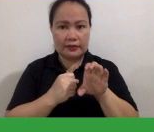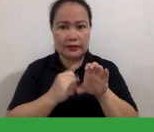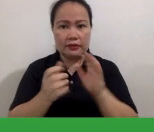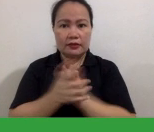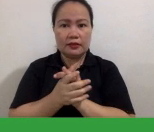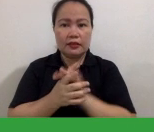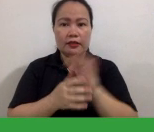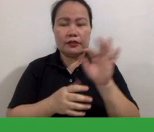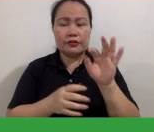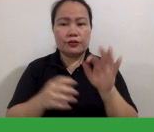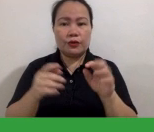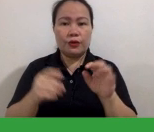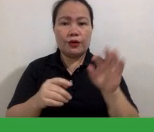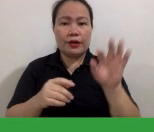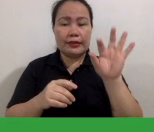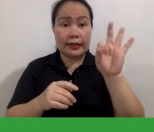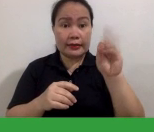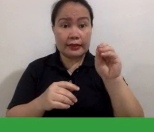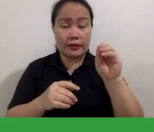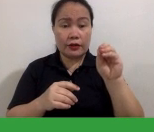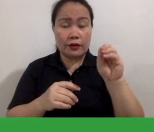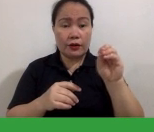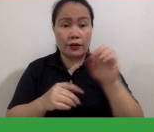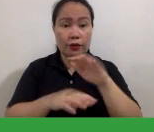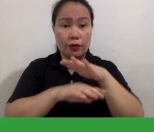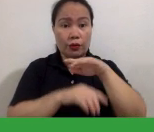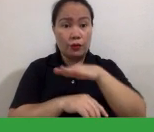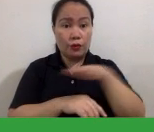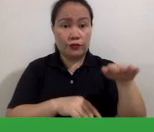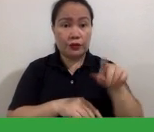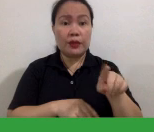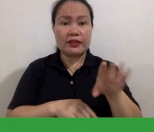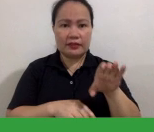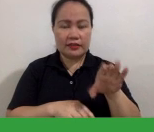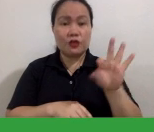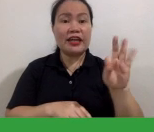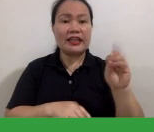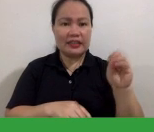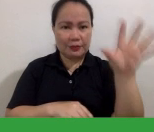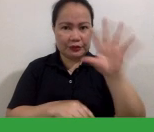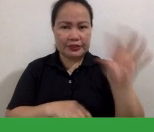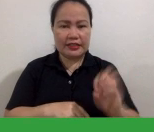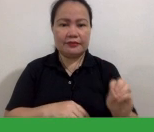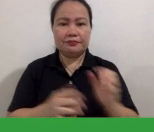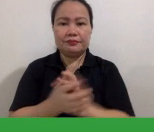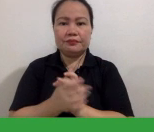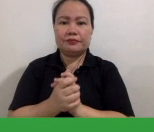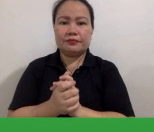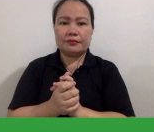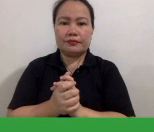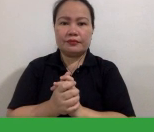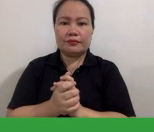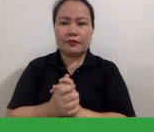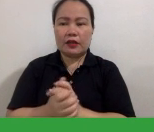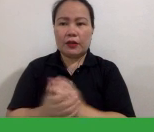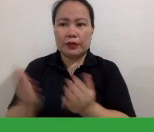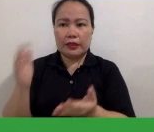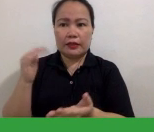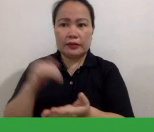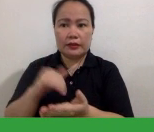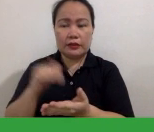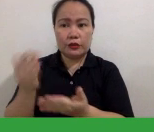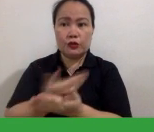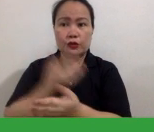sa 10. Ganon din sa numerator. So, we will have 100 and then this is 90. Kaya 90%.